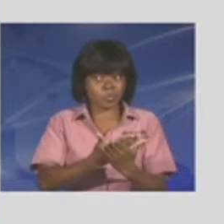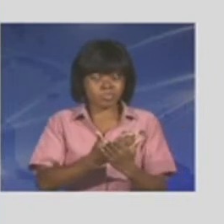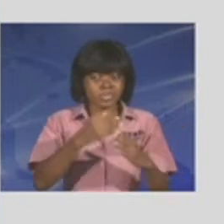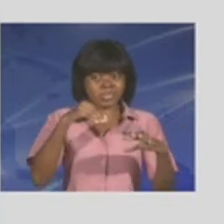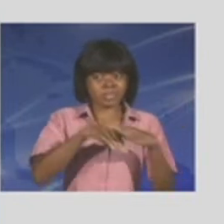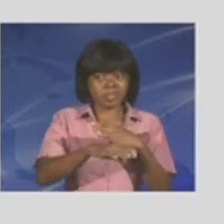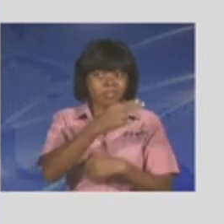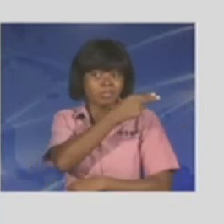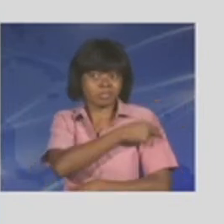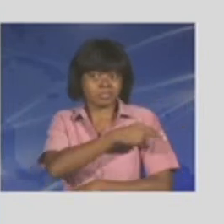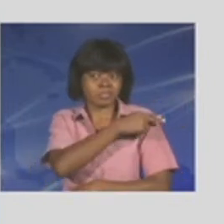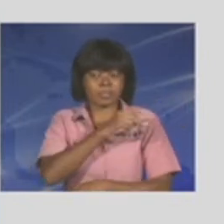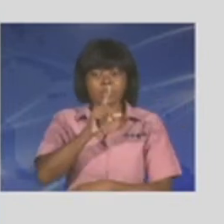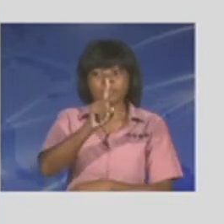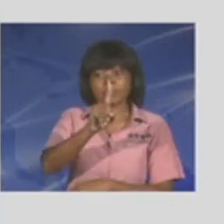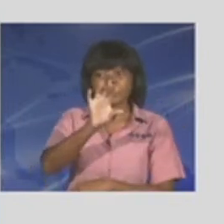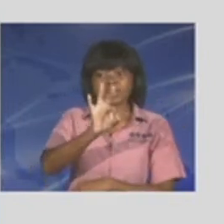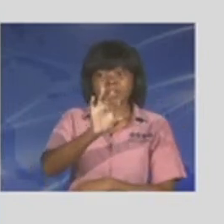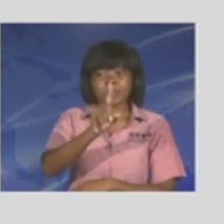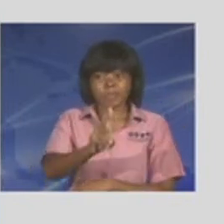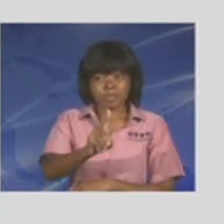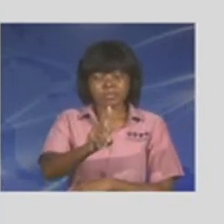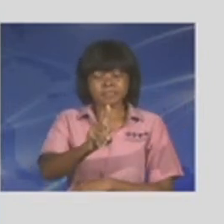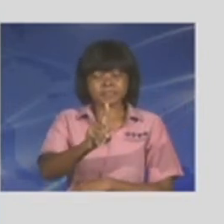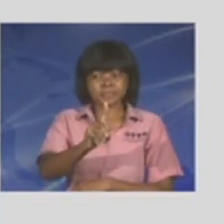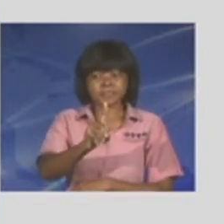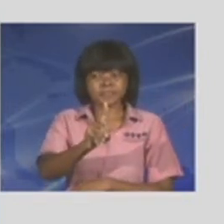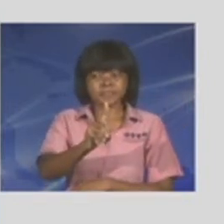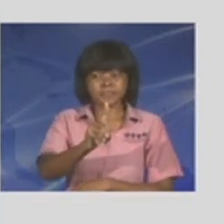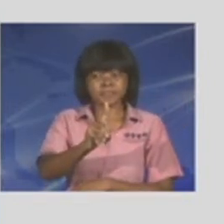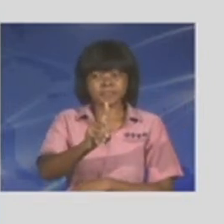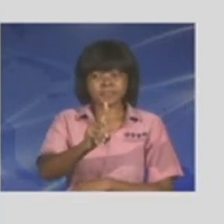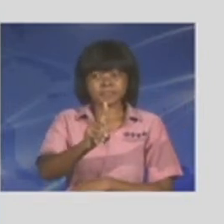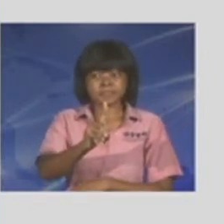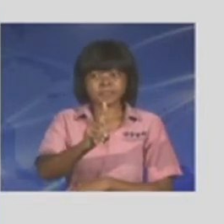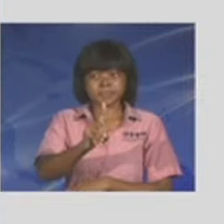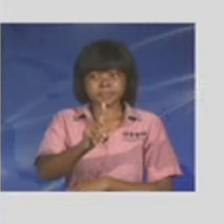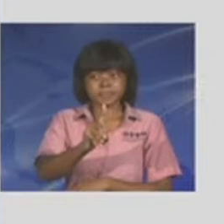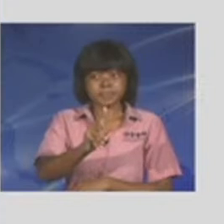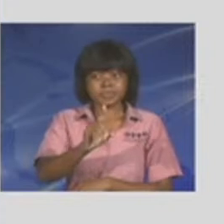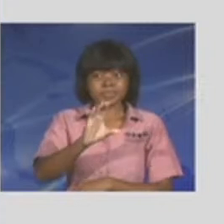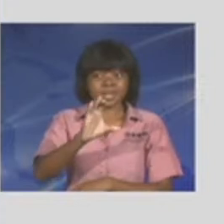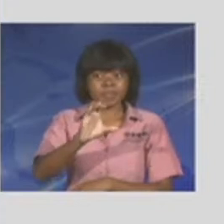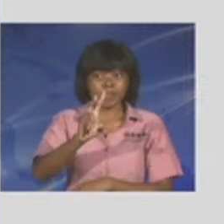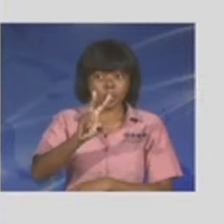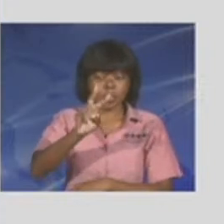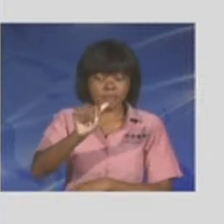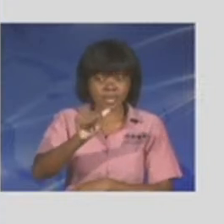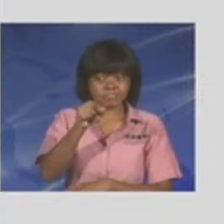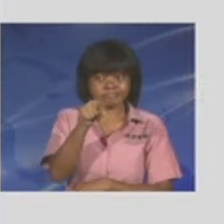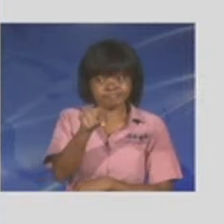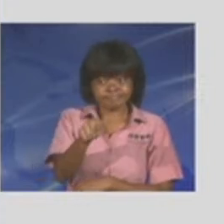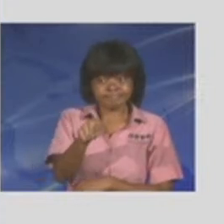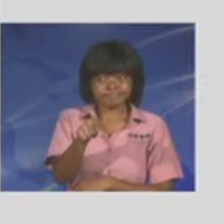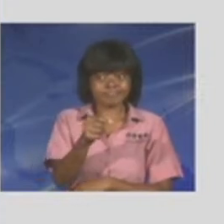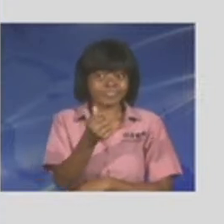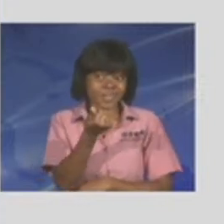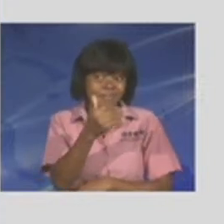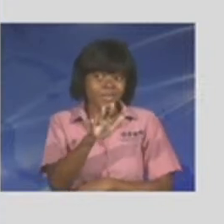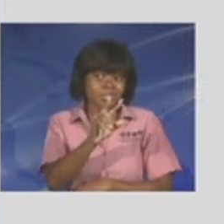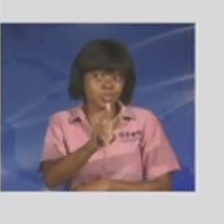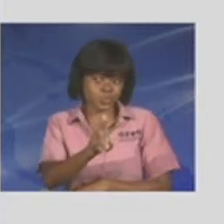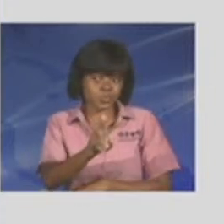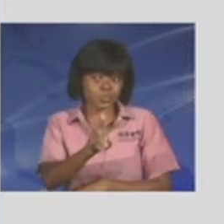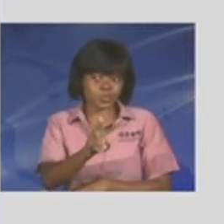hospitals 191, and those are spread amongst the Couva Hospital and Multi-Training Facility. We have 52, 7